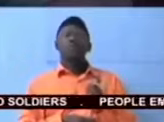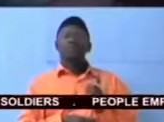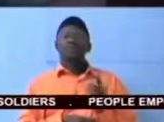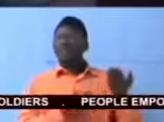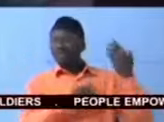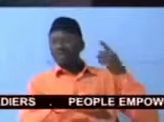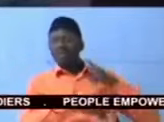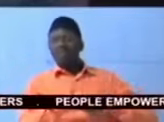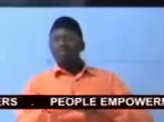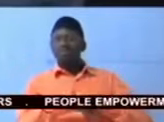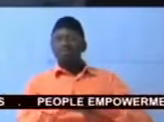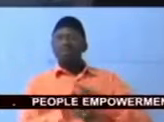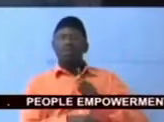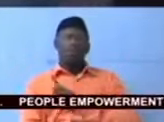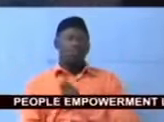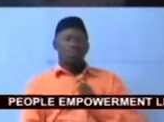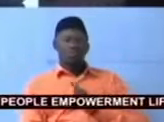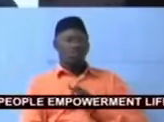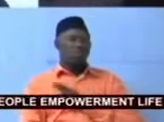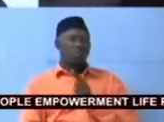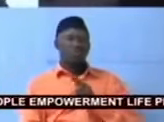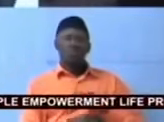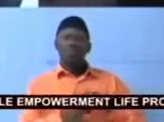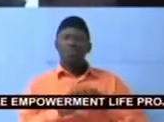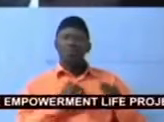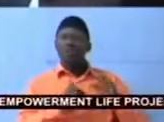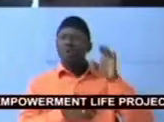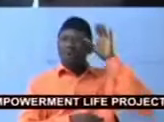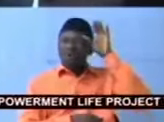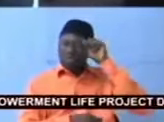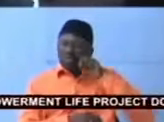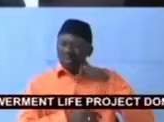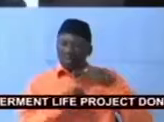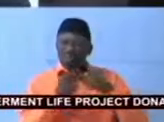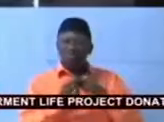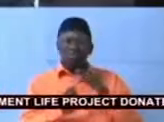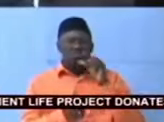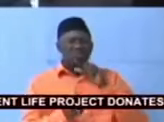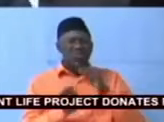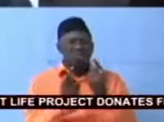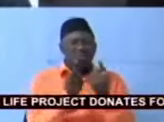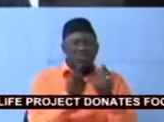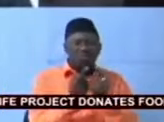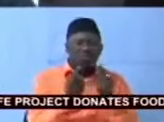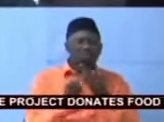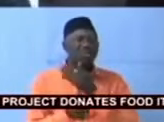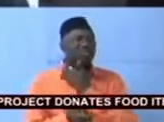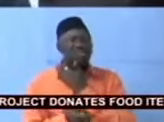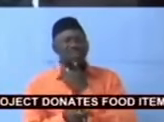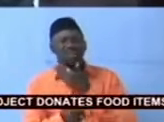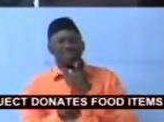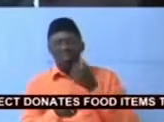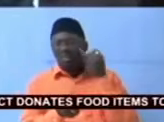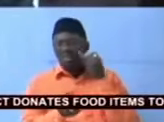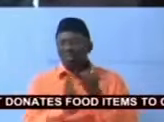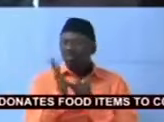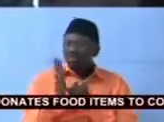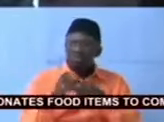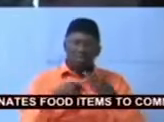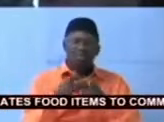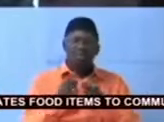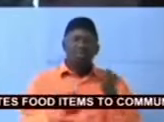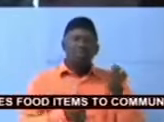we were not very much familiar with those minor offenses which were the motor traffic offenses. Ndax jamono bobu nak